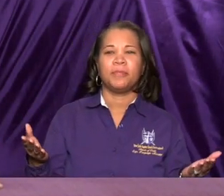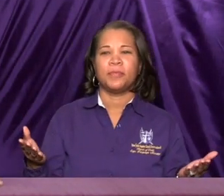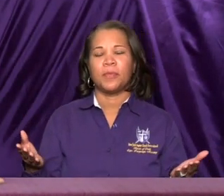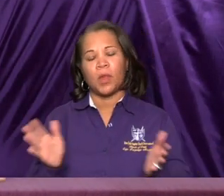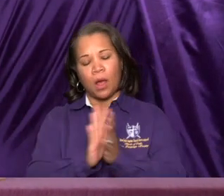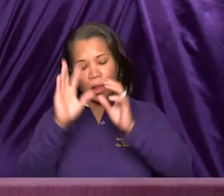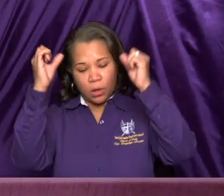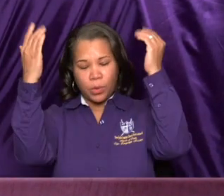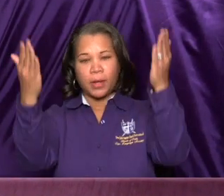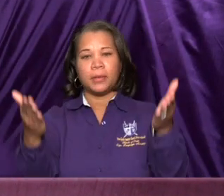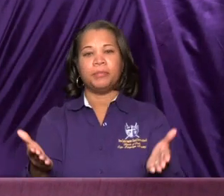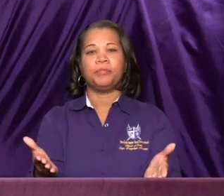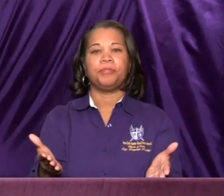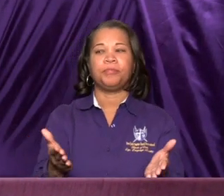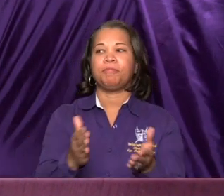Hallelujah. Hallelujah.